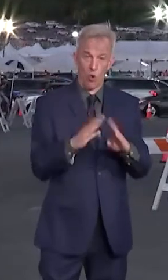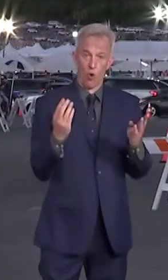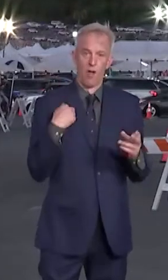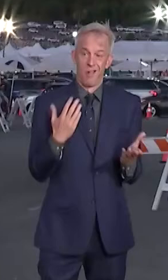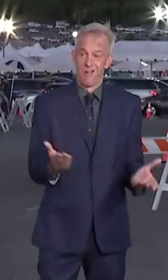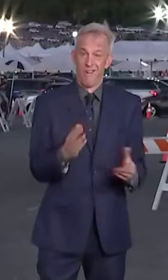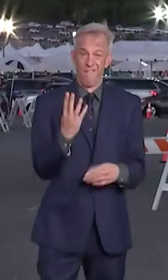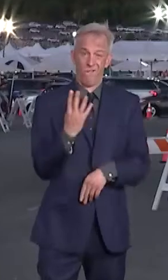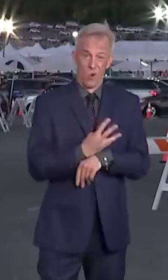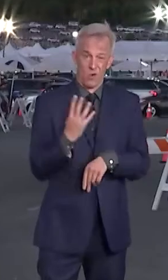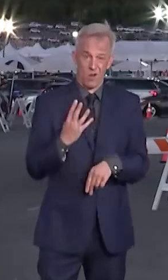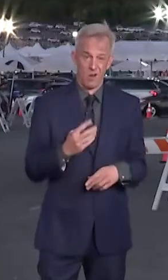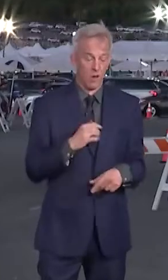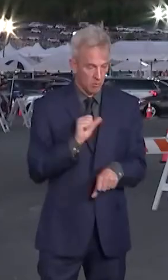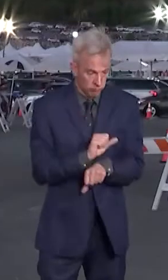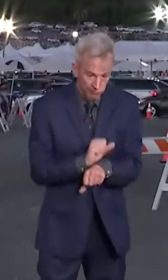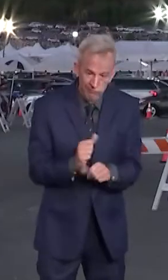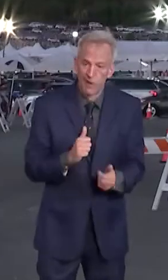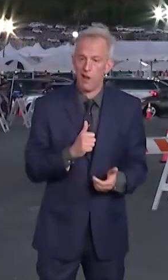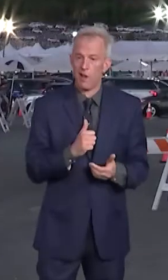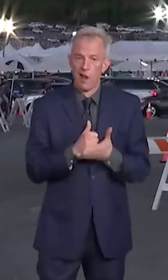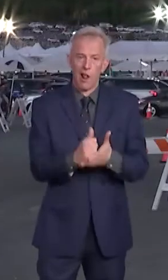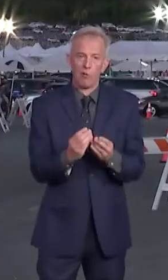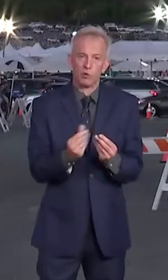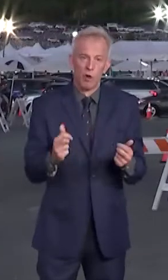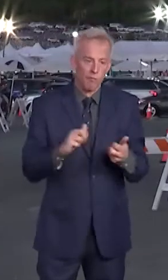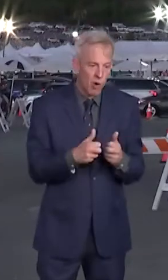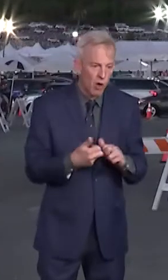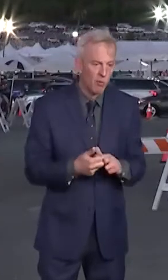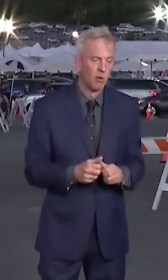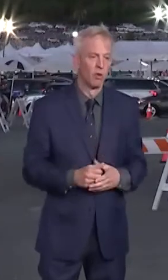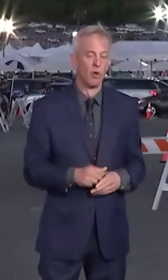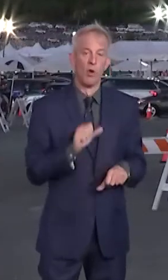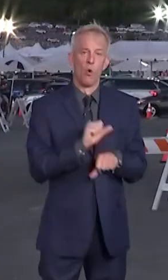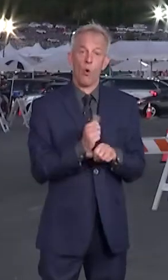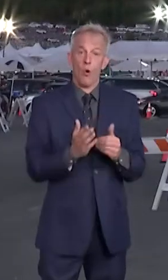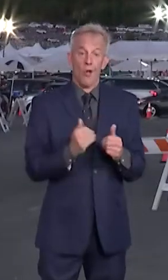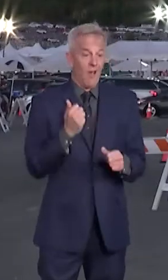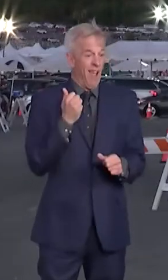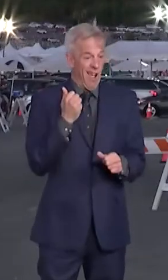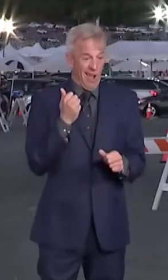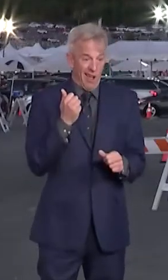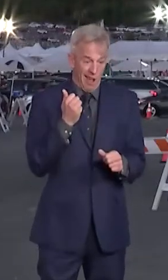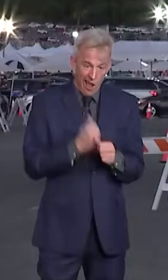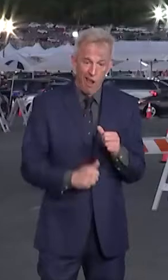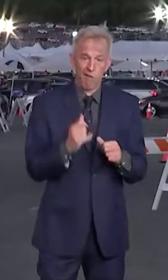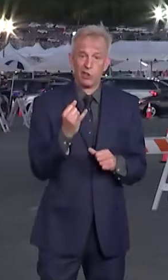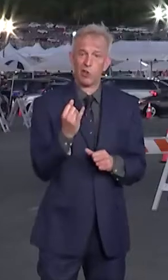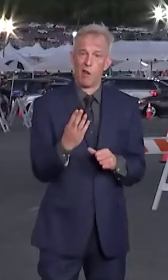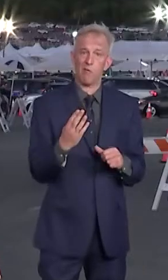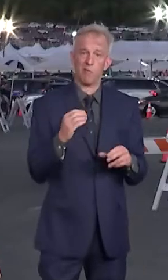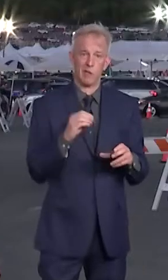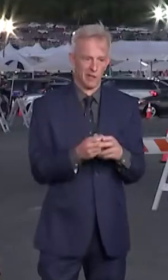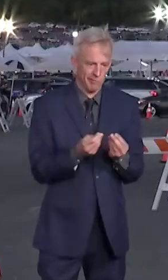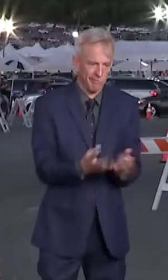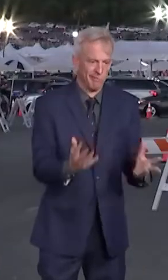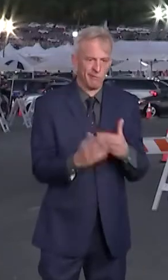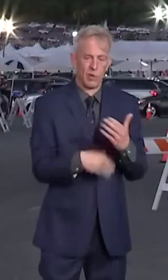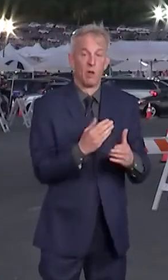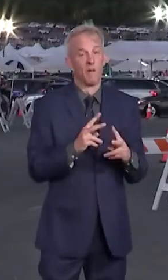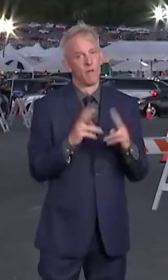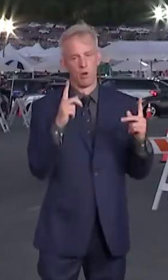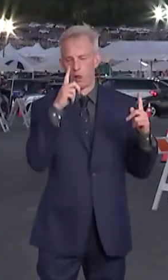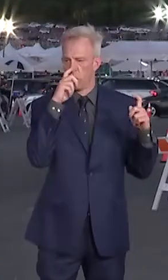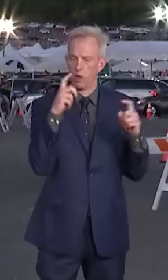the line, helping solve problems, and work almost every job in this distribution process, a highly complex